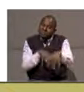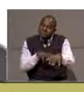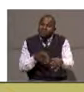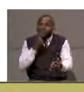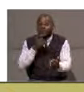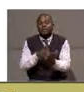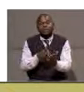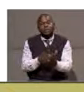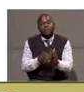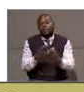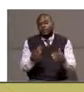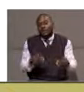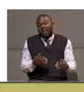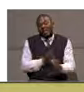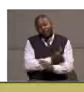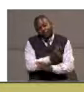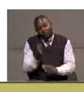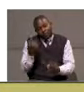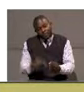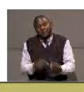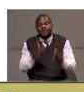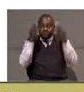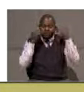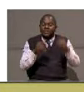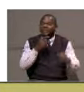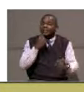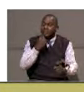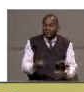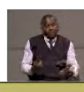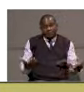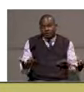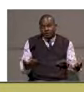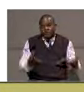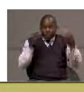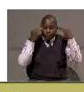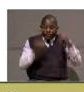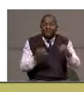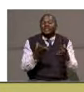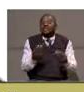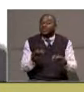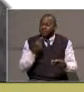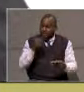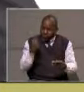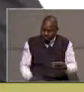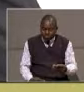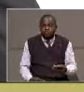rice, and misquoting what the president has said. The president simply said,